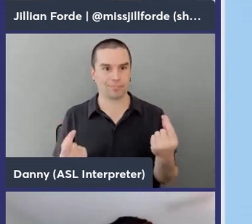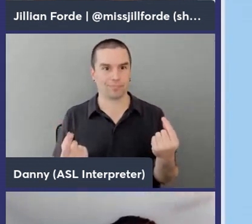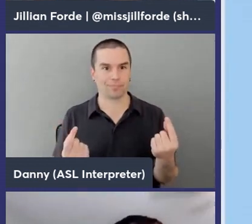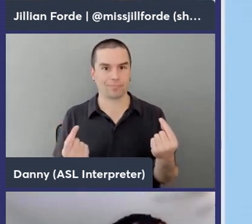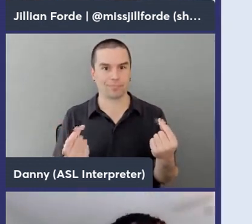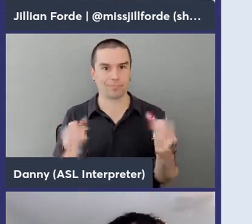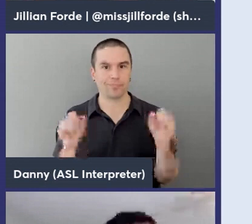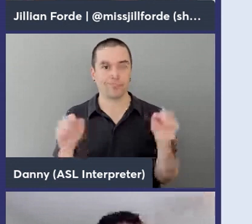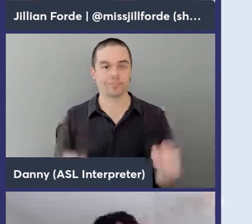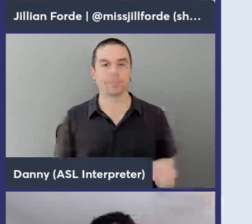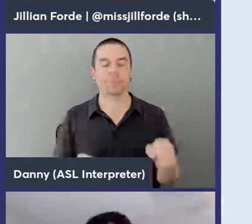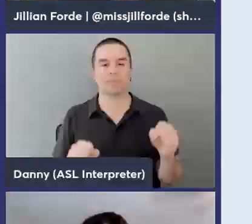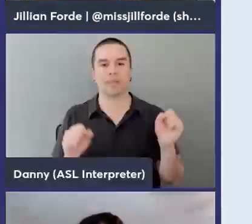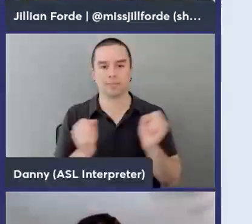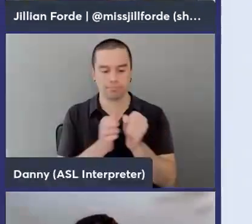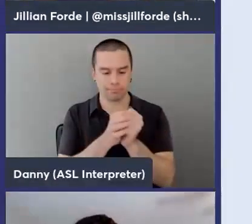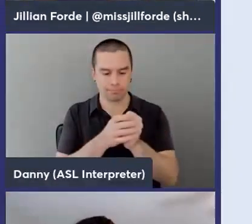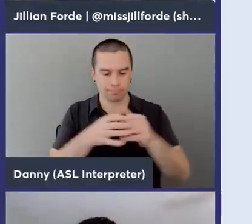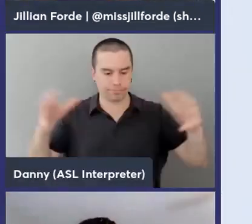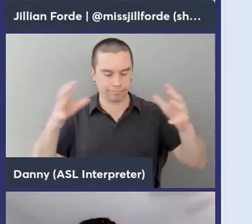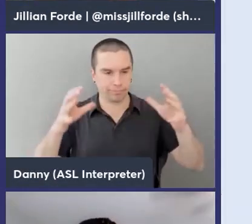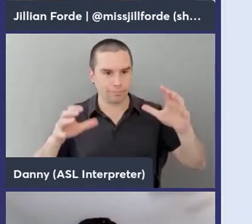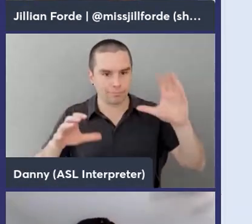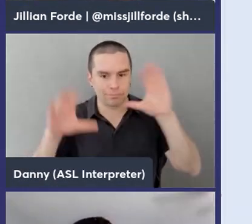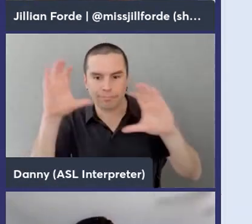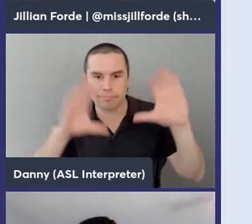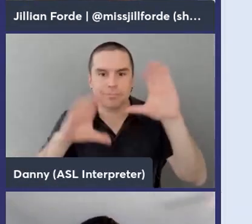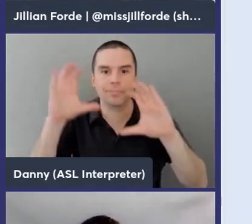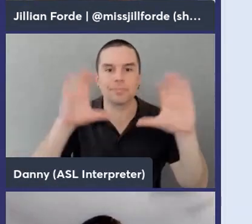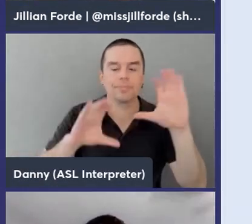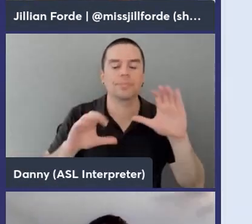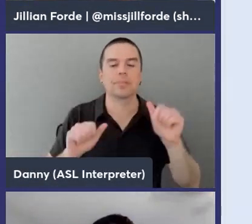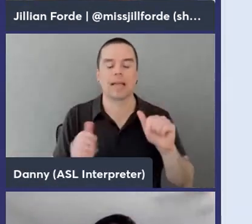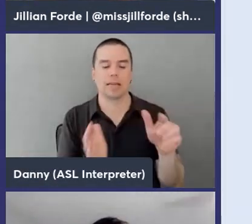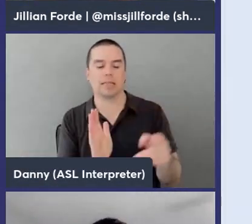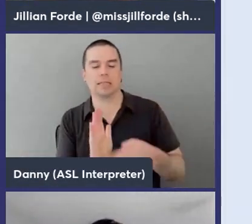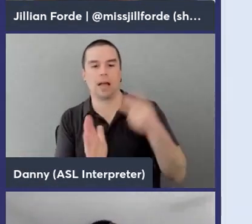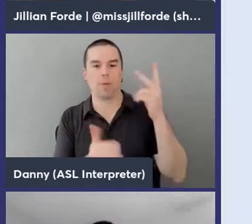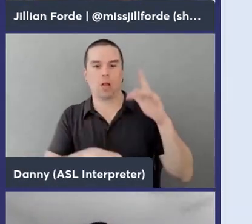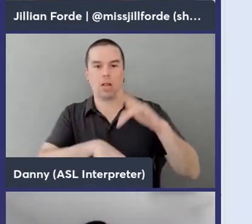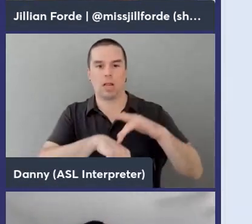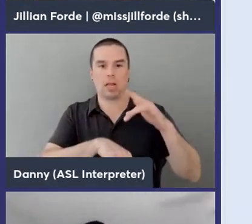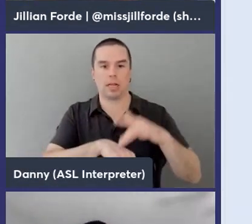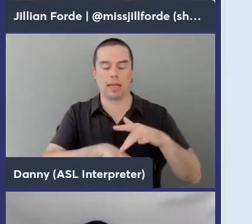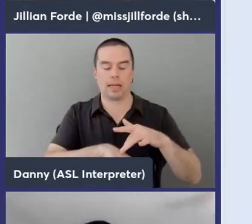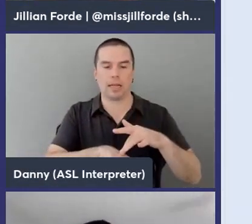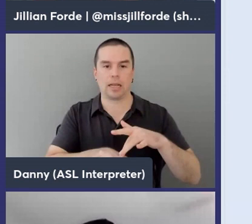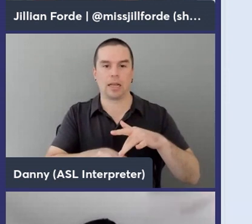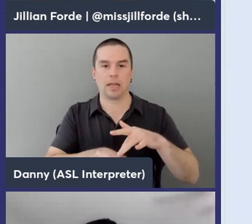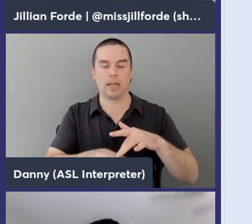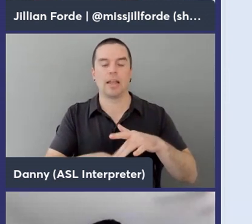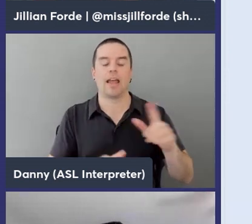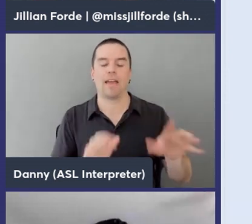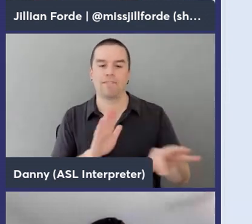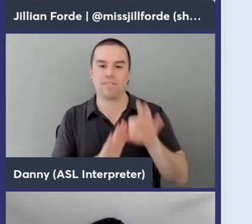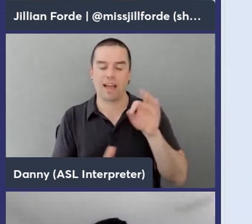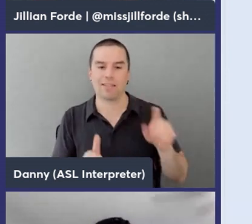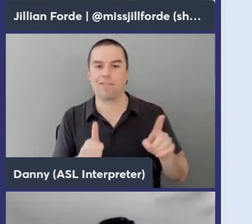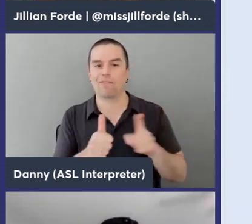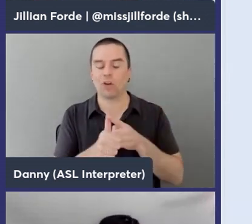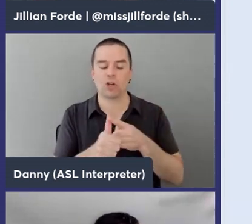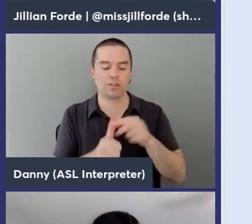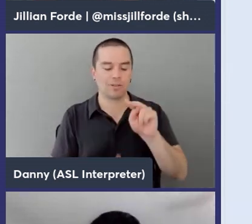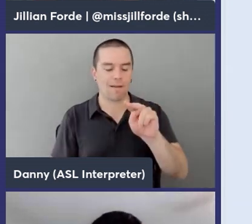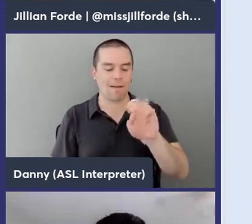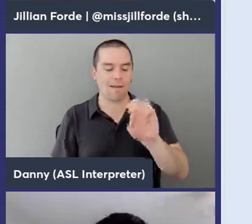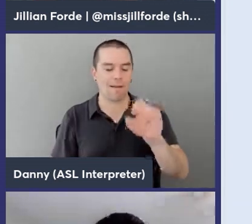actually go out and do exploration. So I can double click on this and fetch what's kind of, we in the graph world, we call it the first neighborhood. So basically everything that's connected